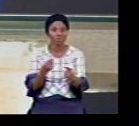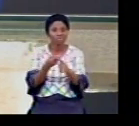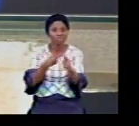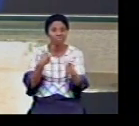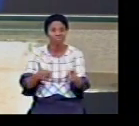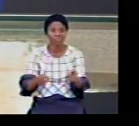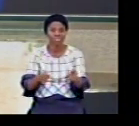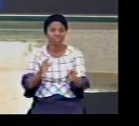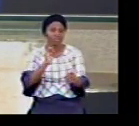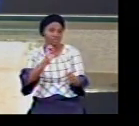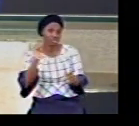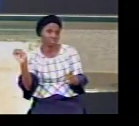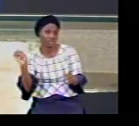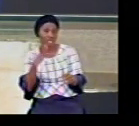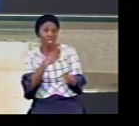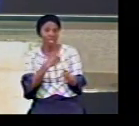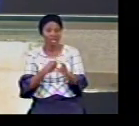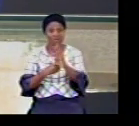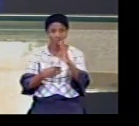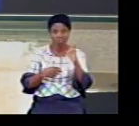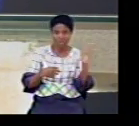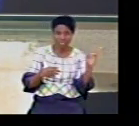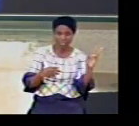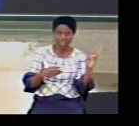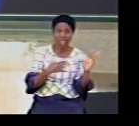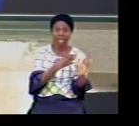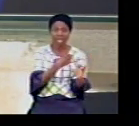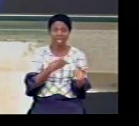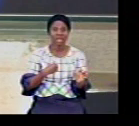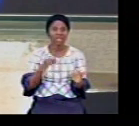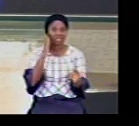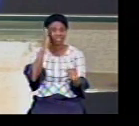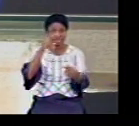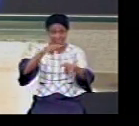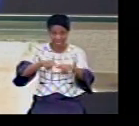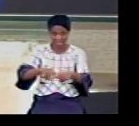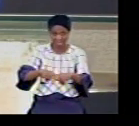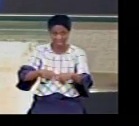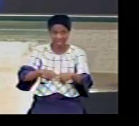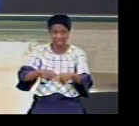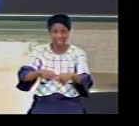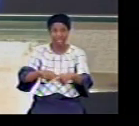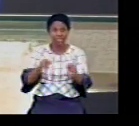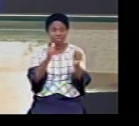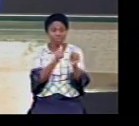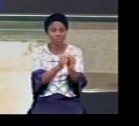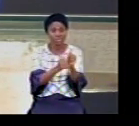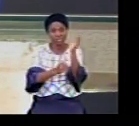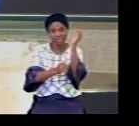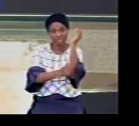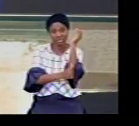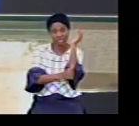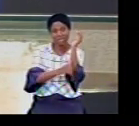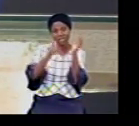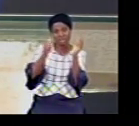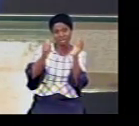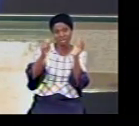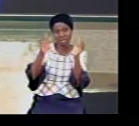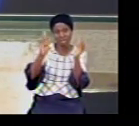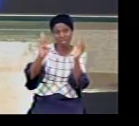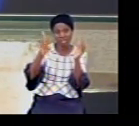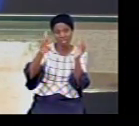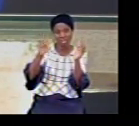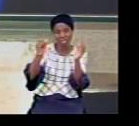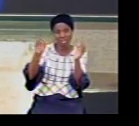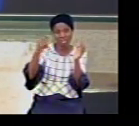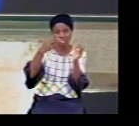the east and west, and shall sit down with Abraham and